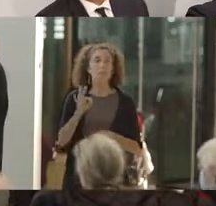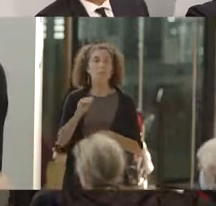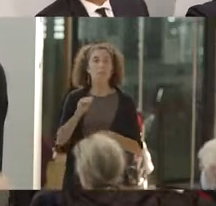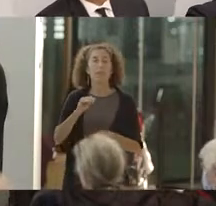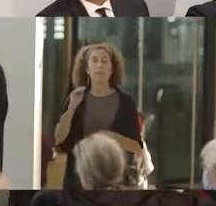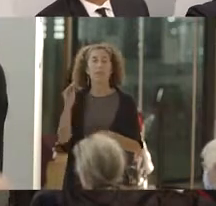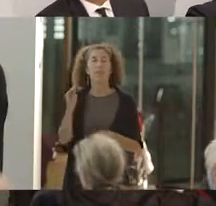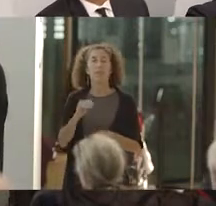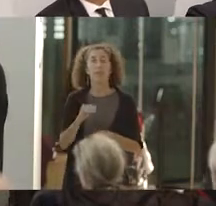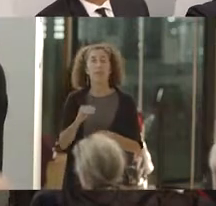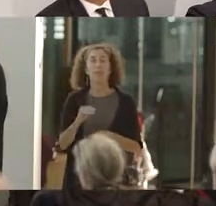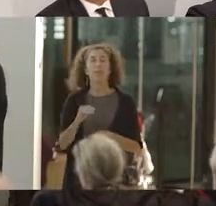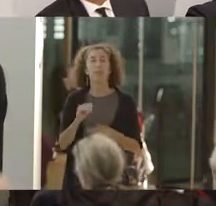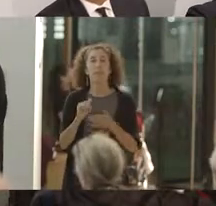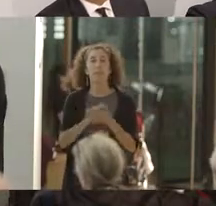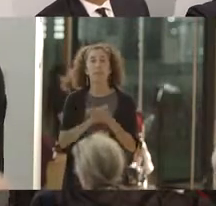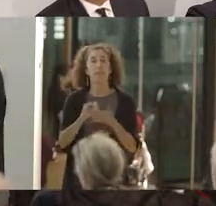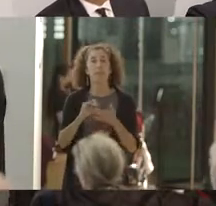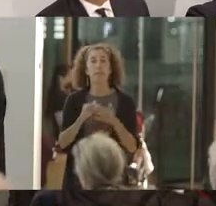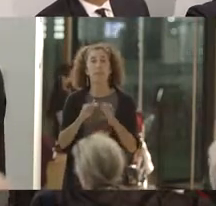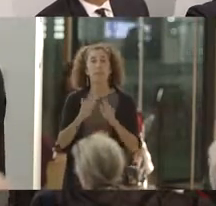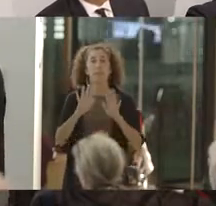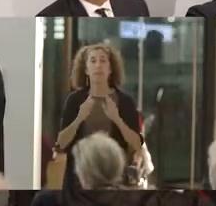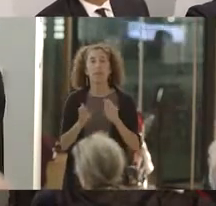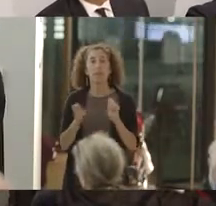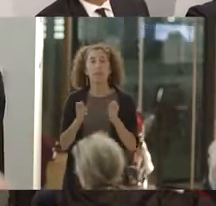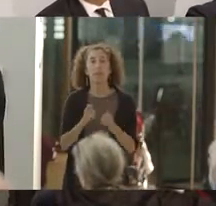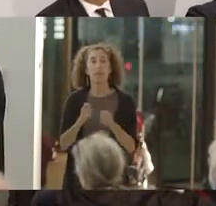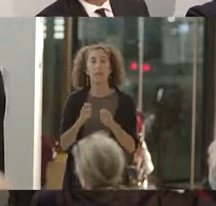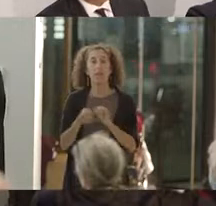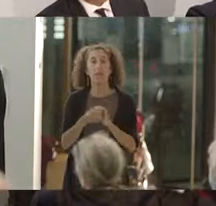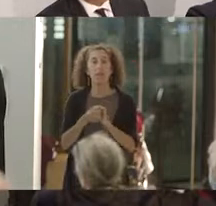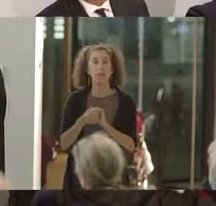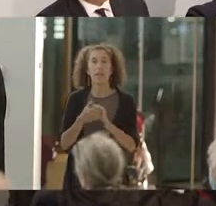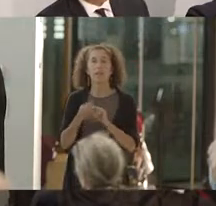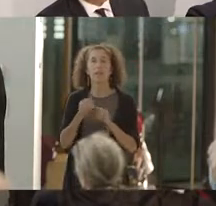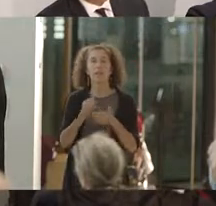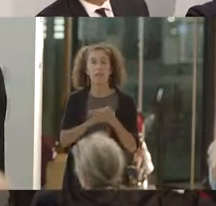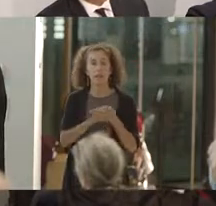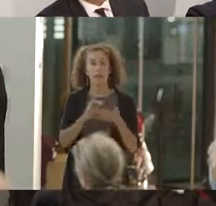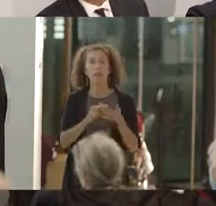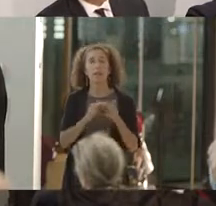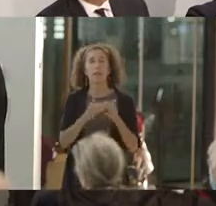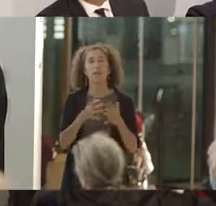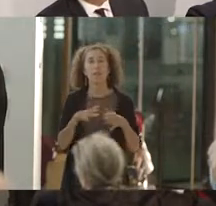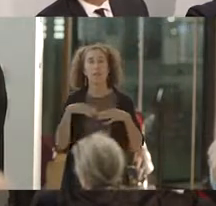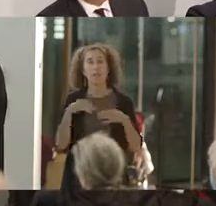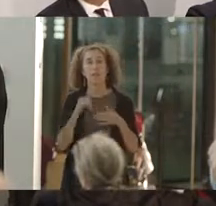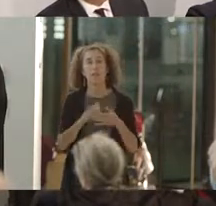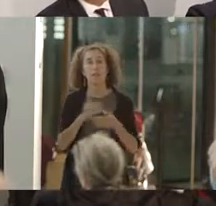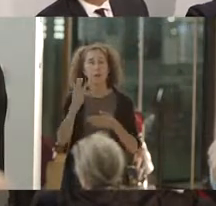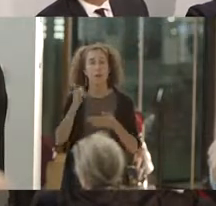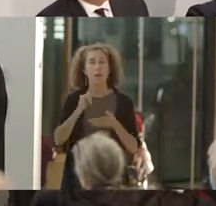by the New York City climate change and the city of New York because it is a low probability but